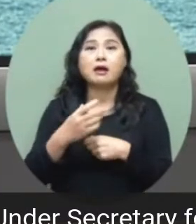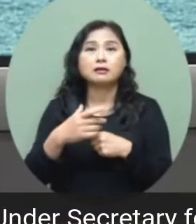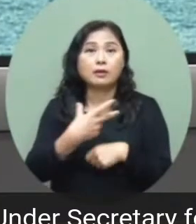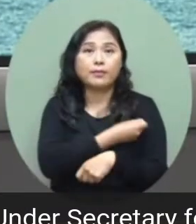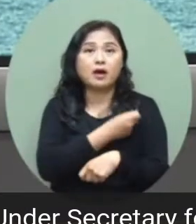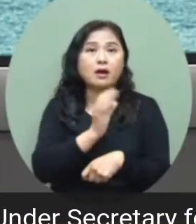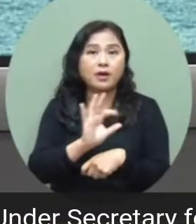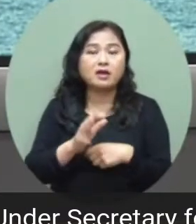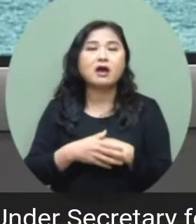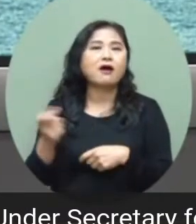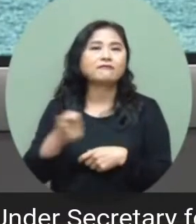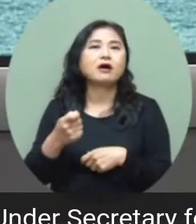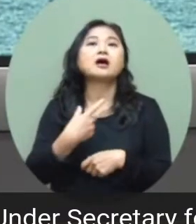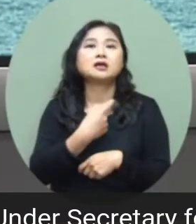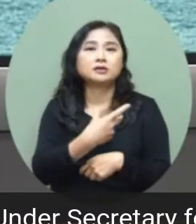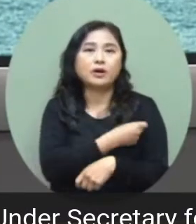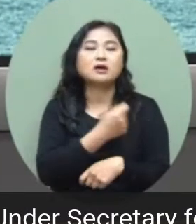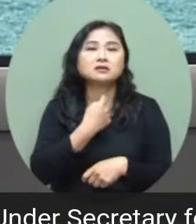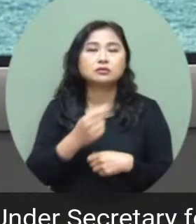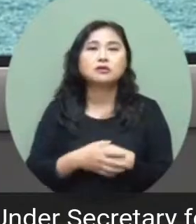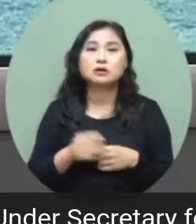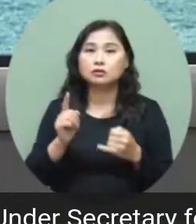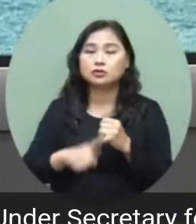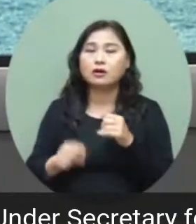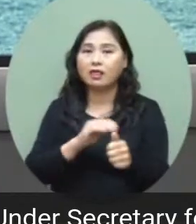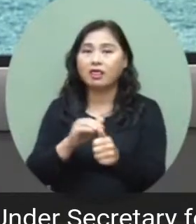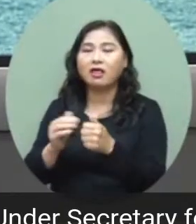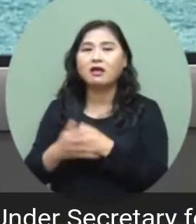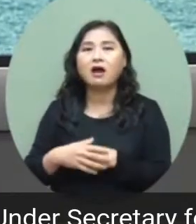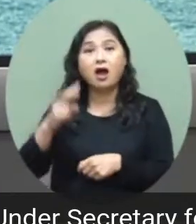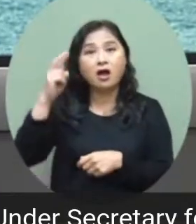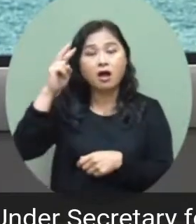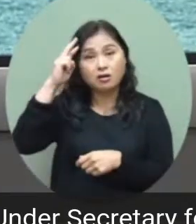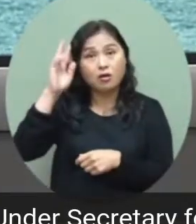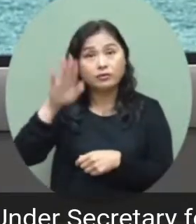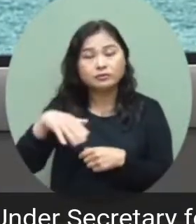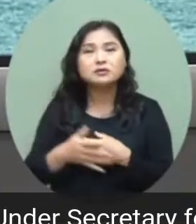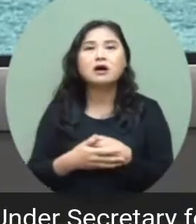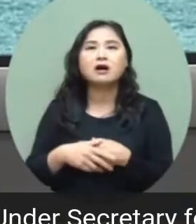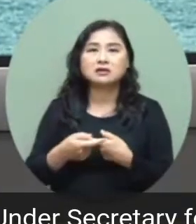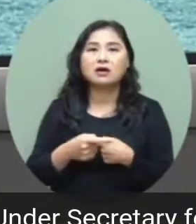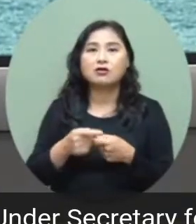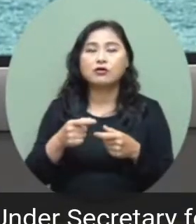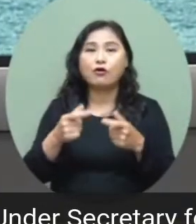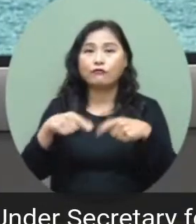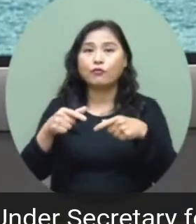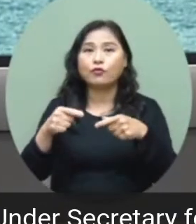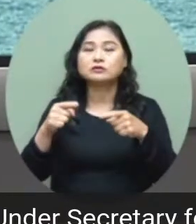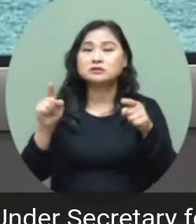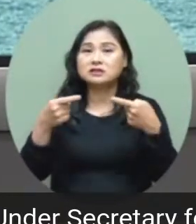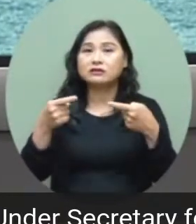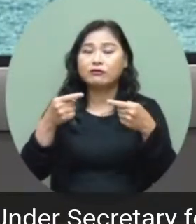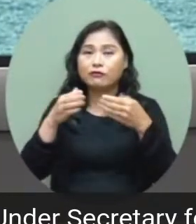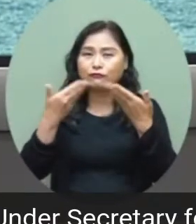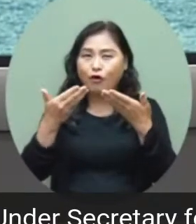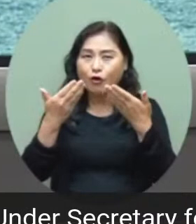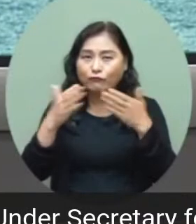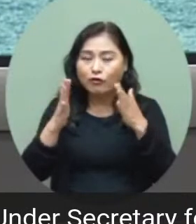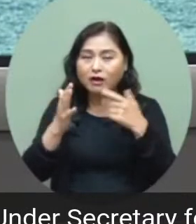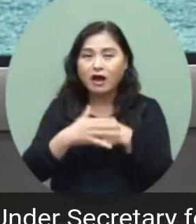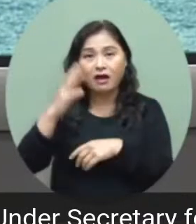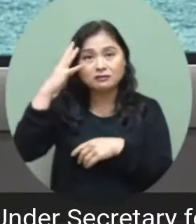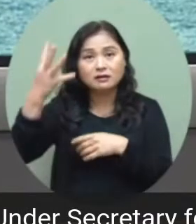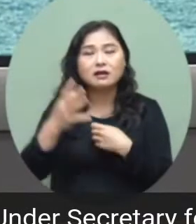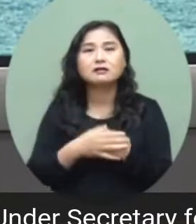come across patients to appeal to them to get vaccinated. I'd like to remind you all that Easter holiday starts in